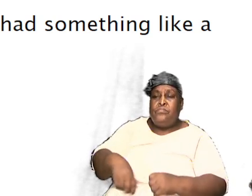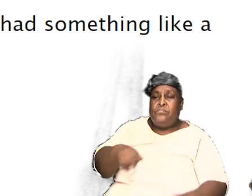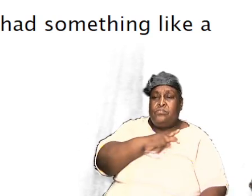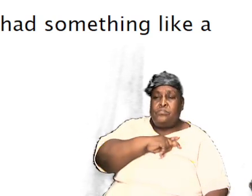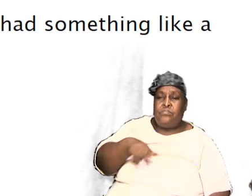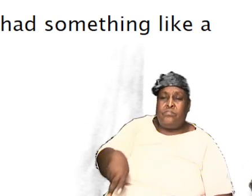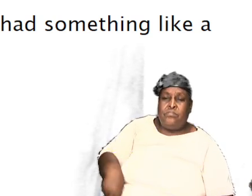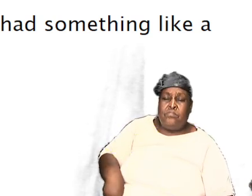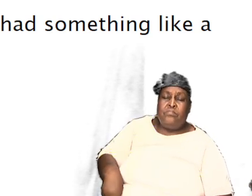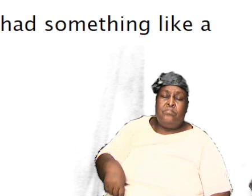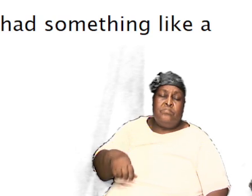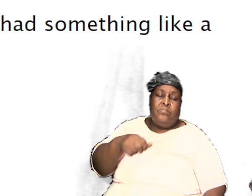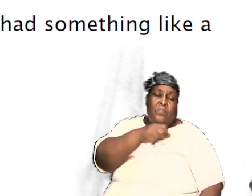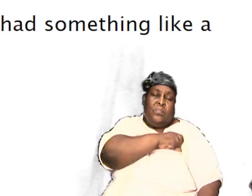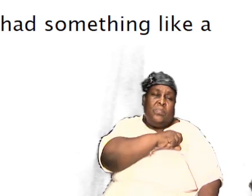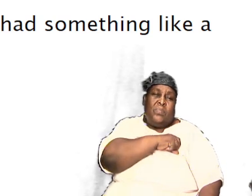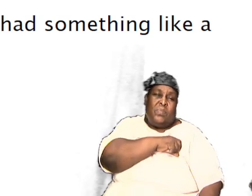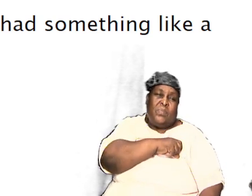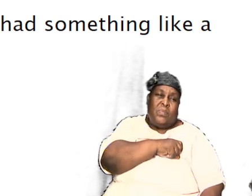of godliness.